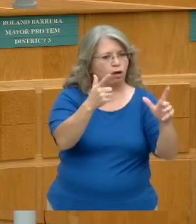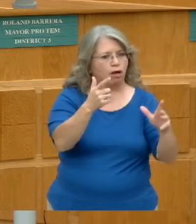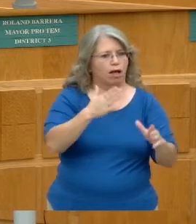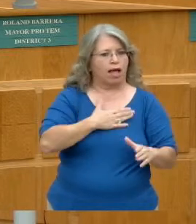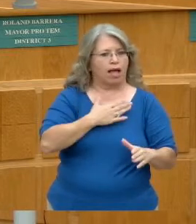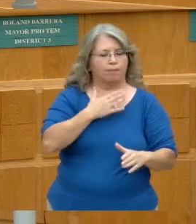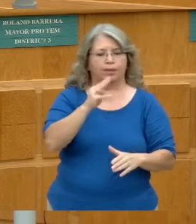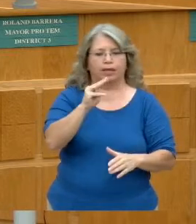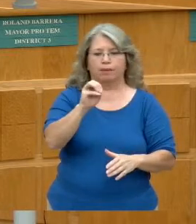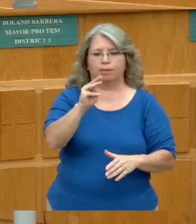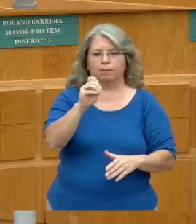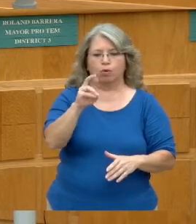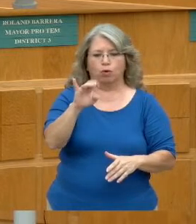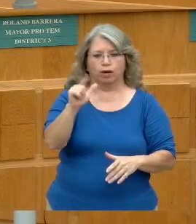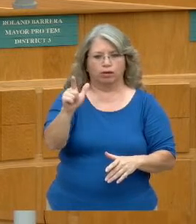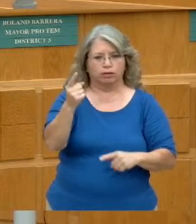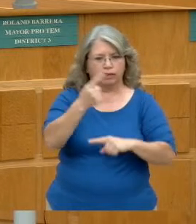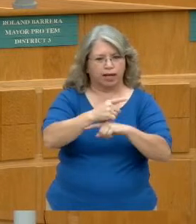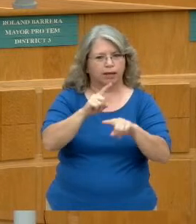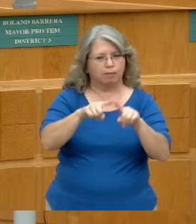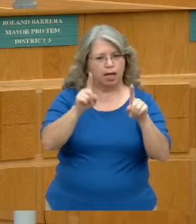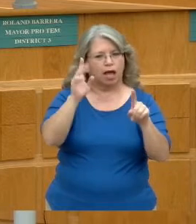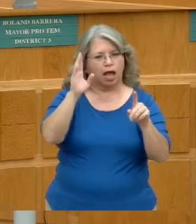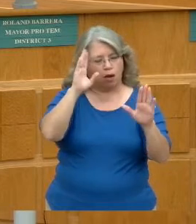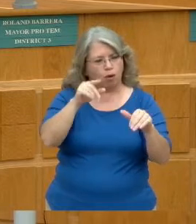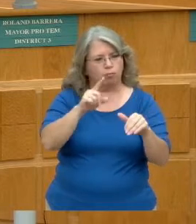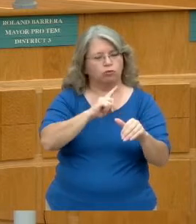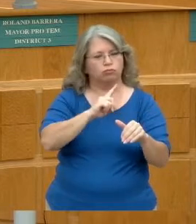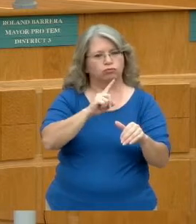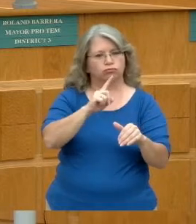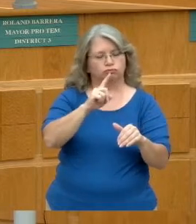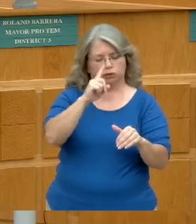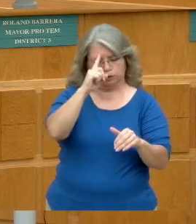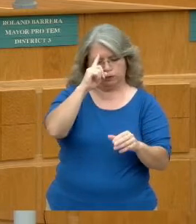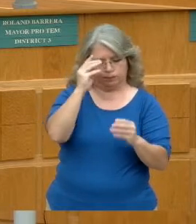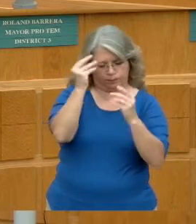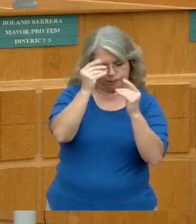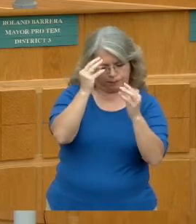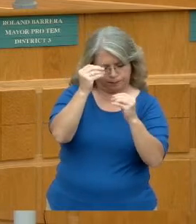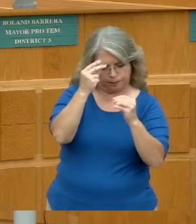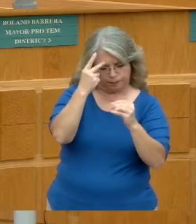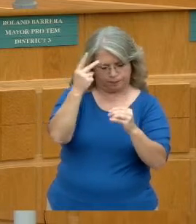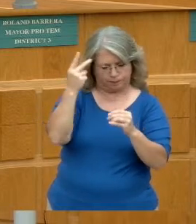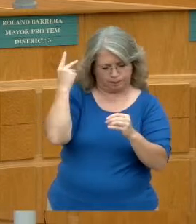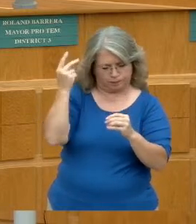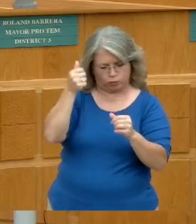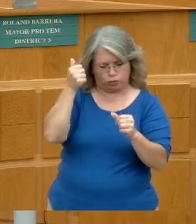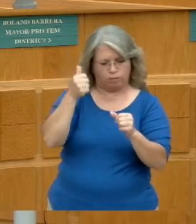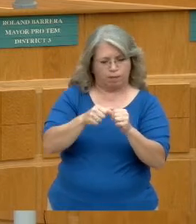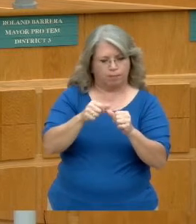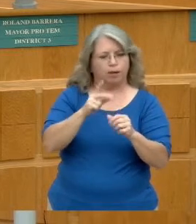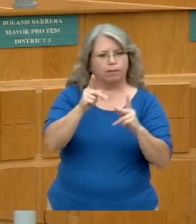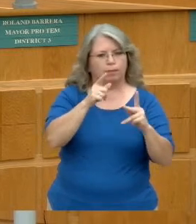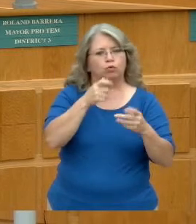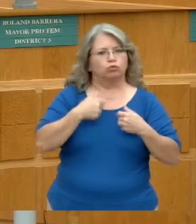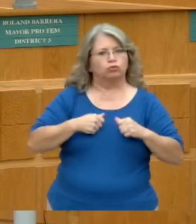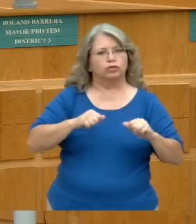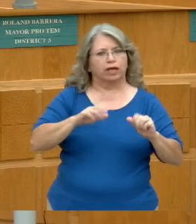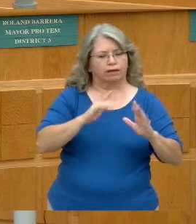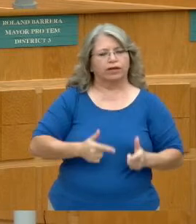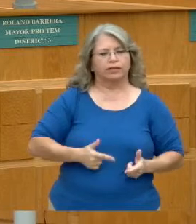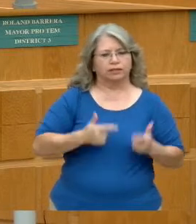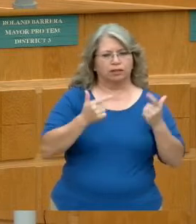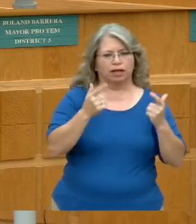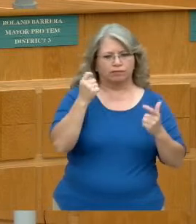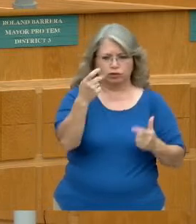I hope it's a somber and sober Memorial Day to be thinking about those that sacrificed their life so that you and I could have